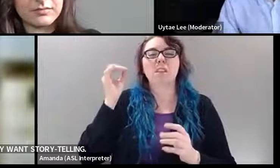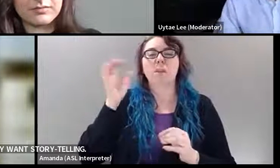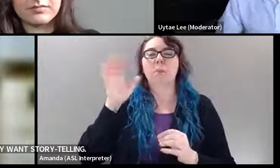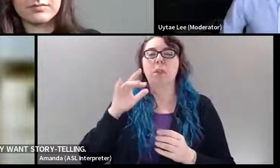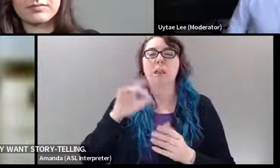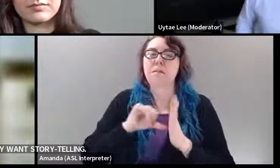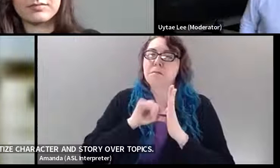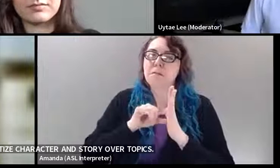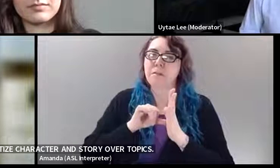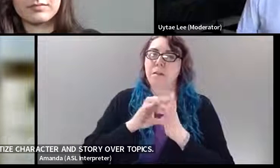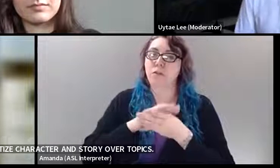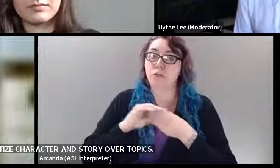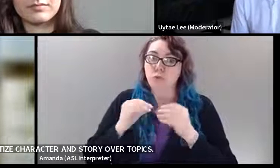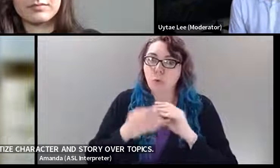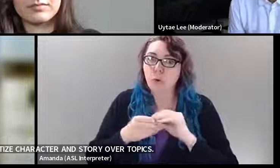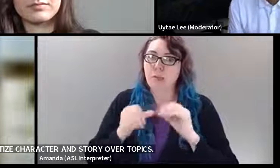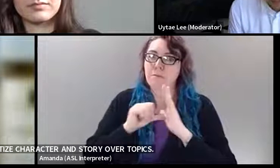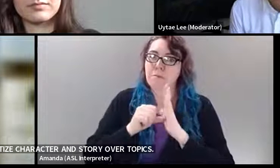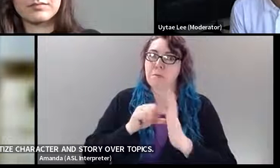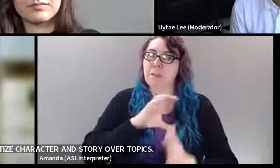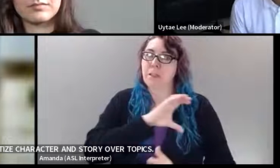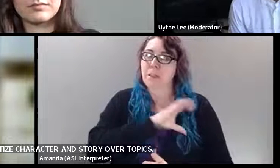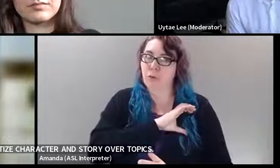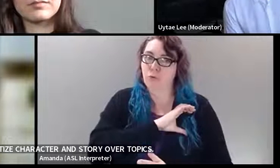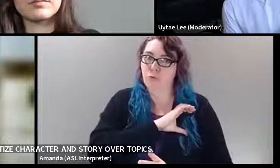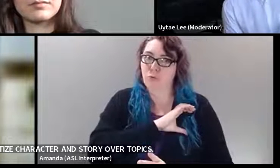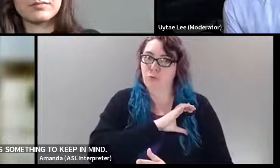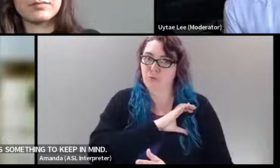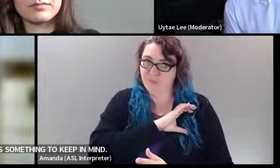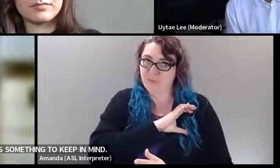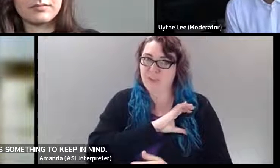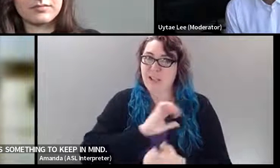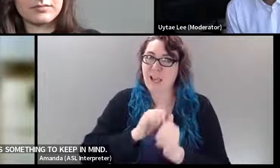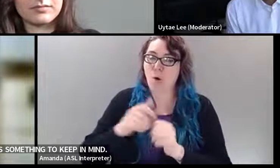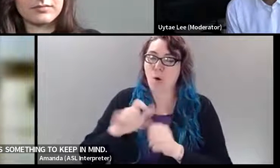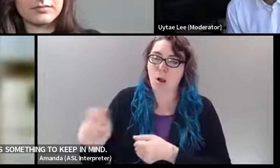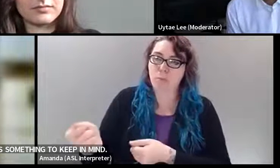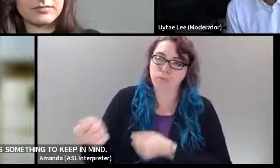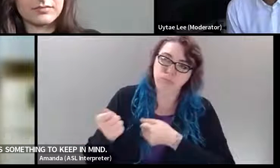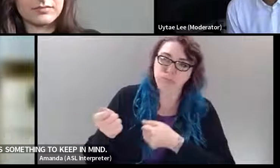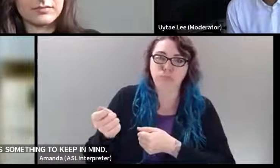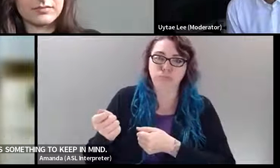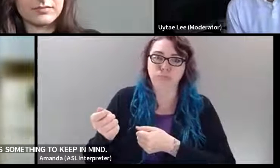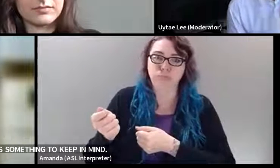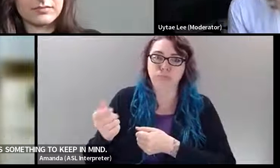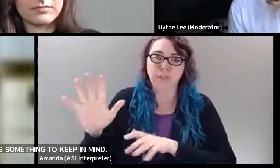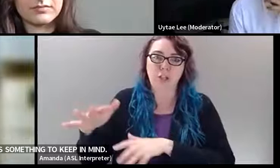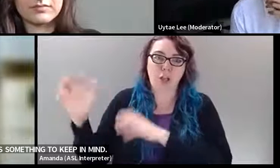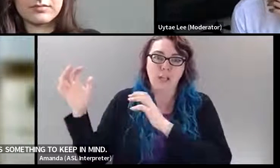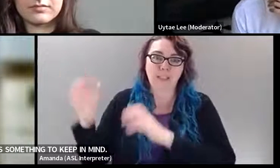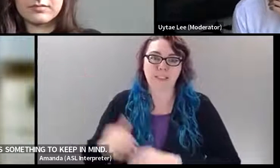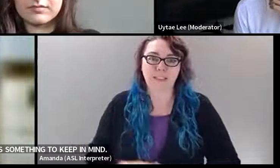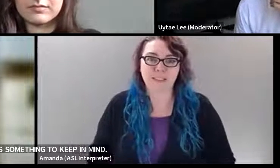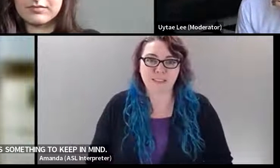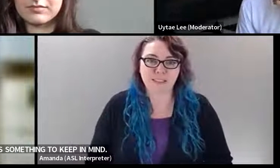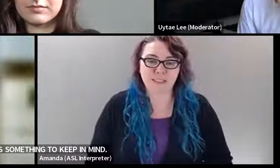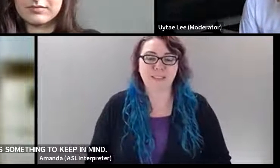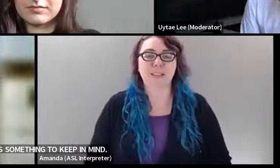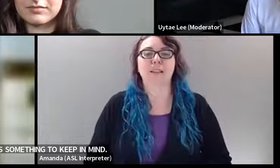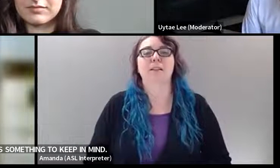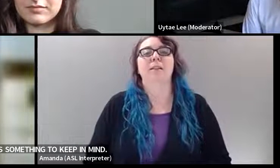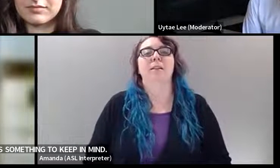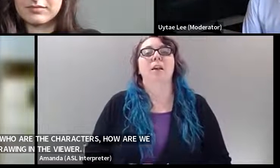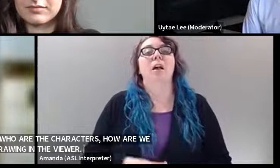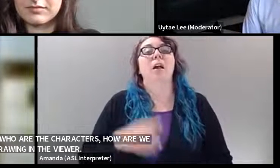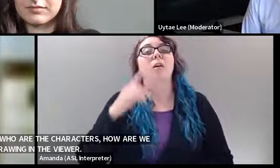are the characters? How are we drawing in the viewer? In factual, a really great way to figure out what we